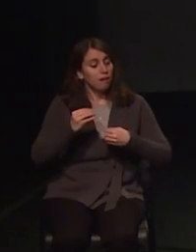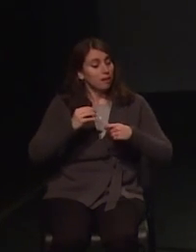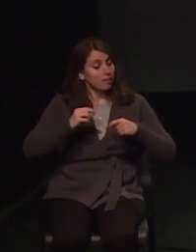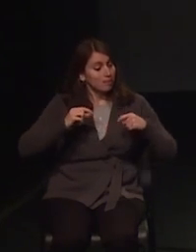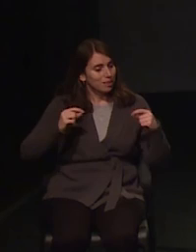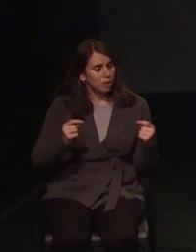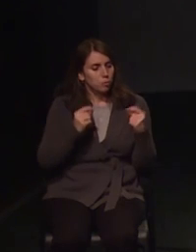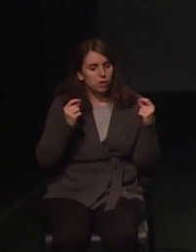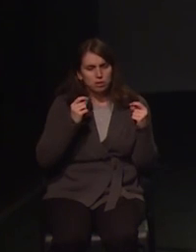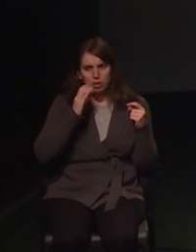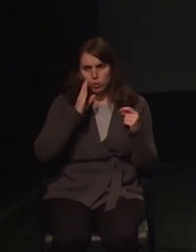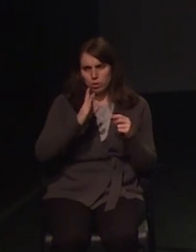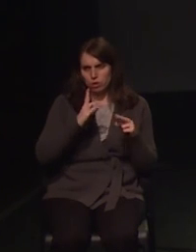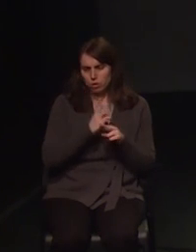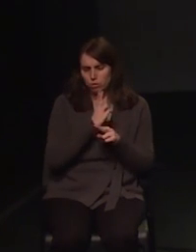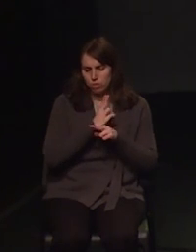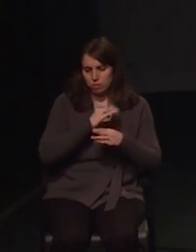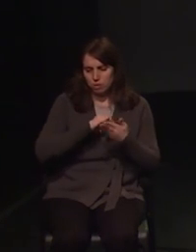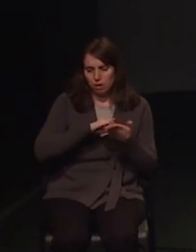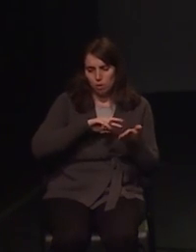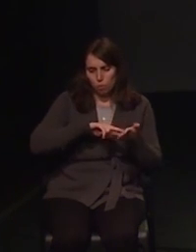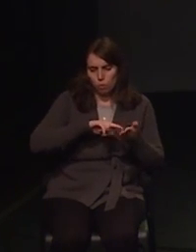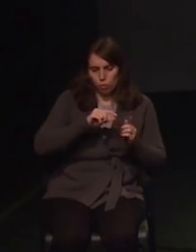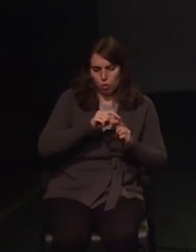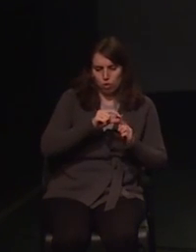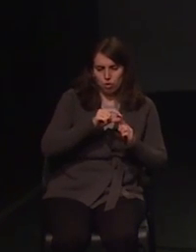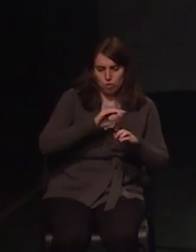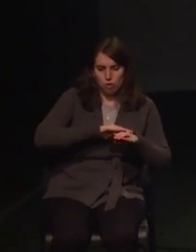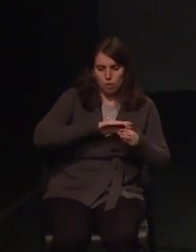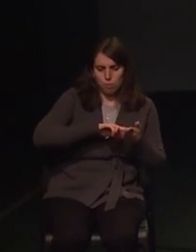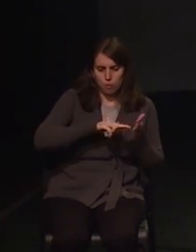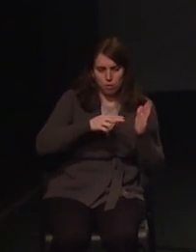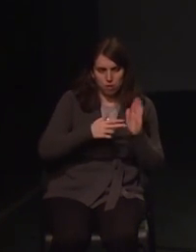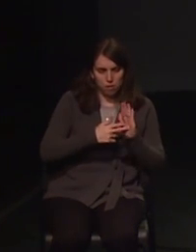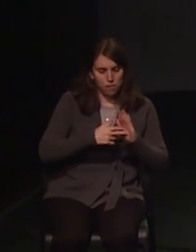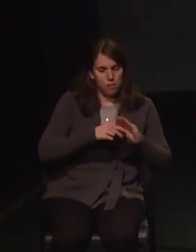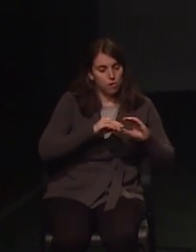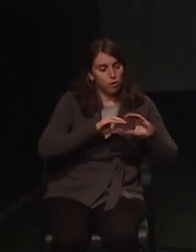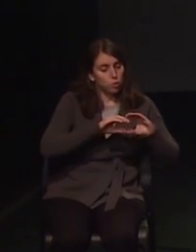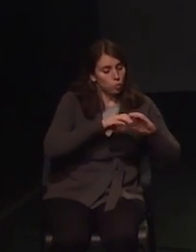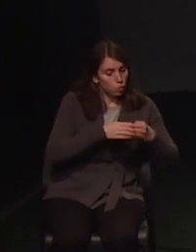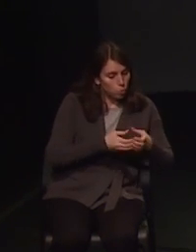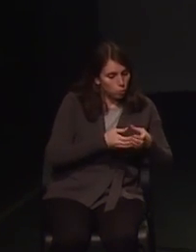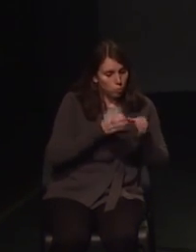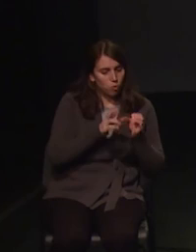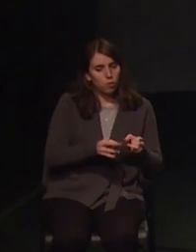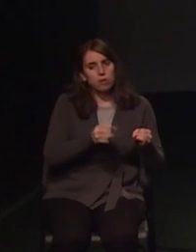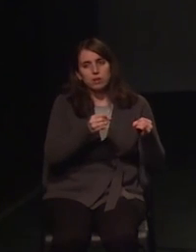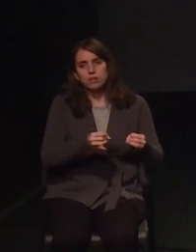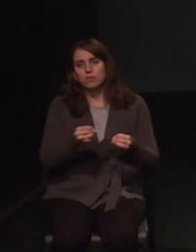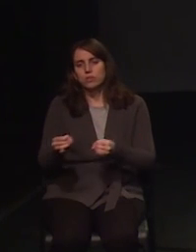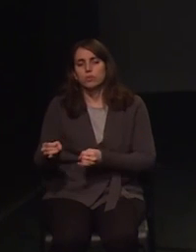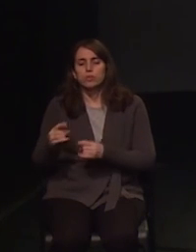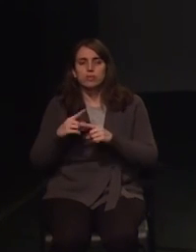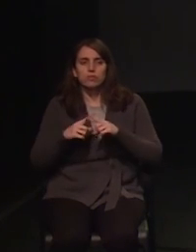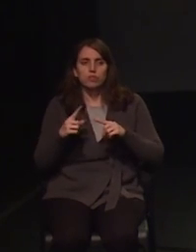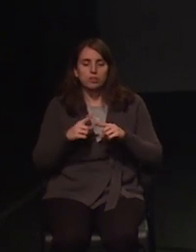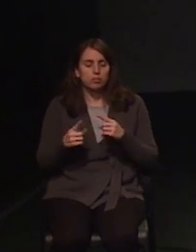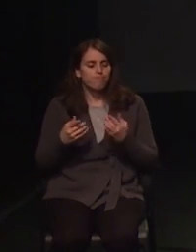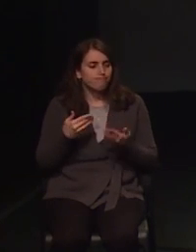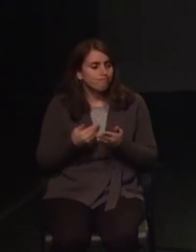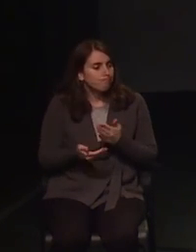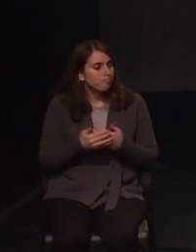will use that word intentionally, group or individual differences, whether it's